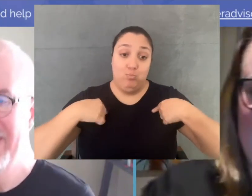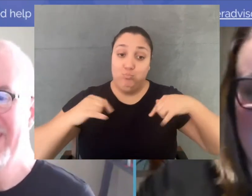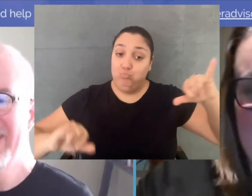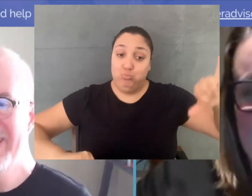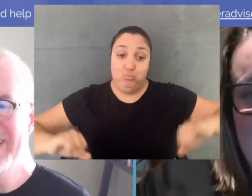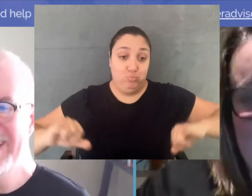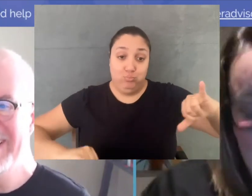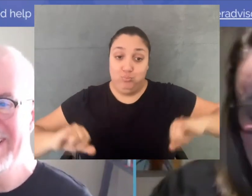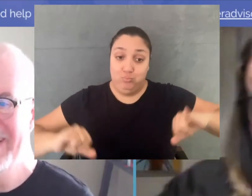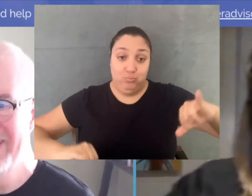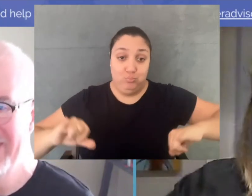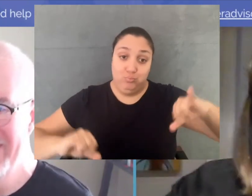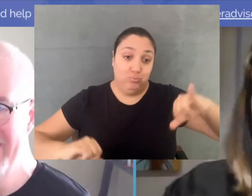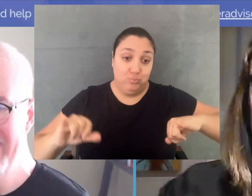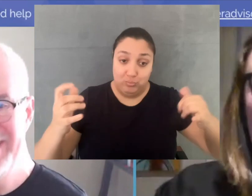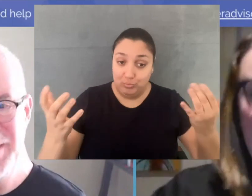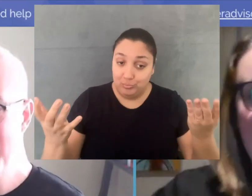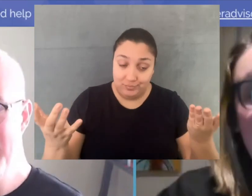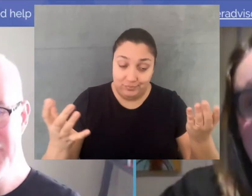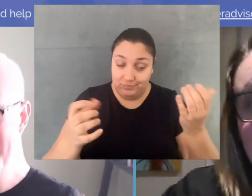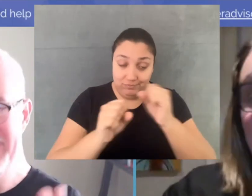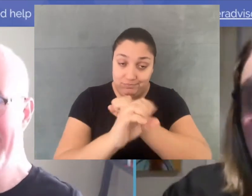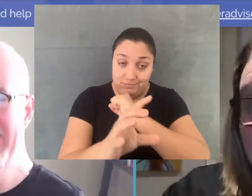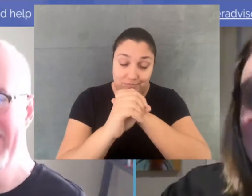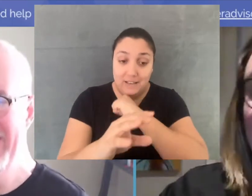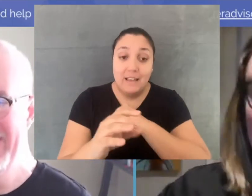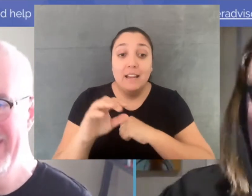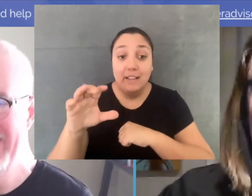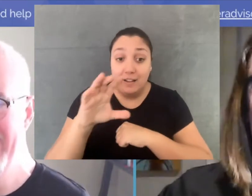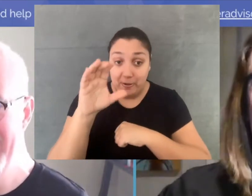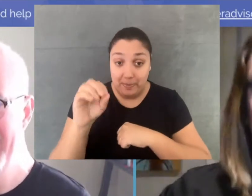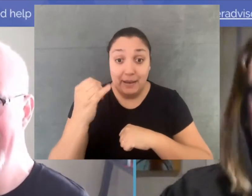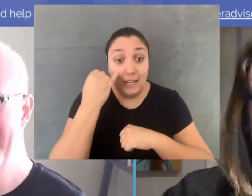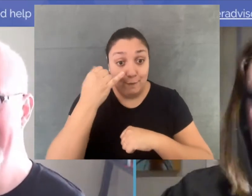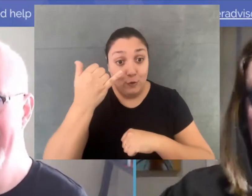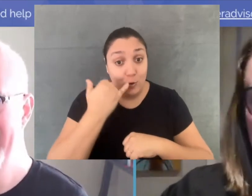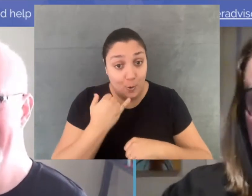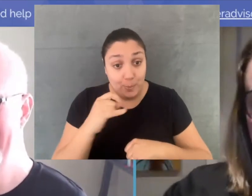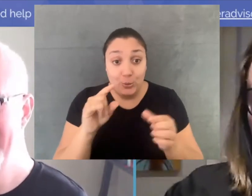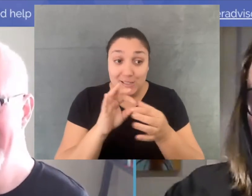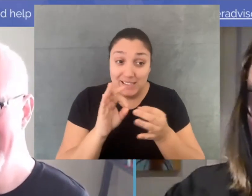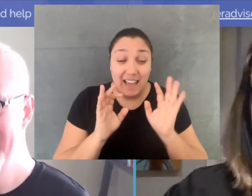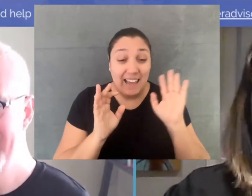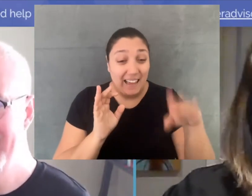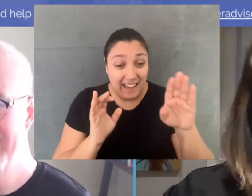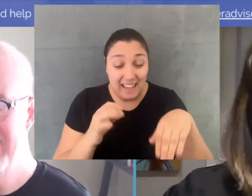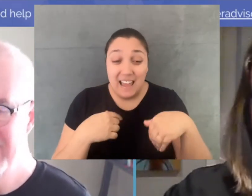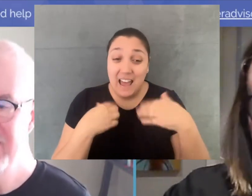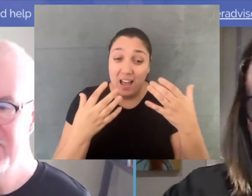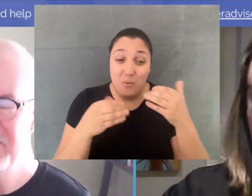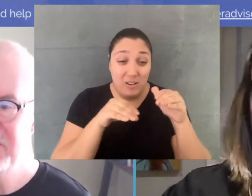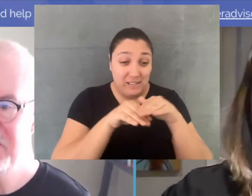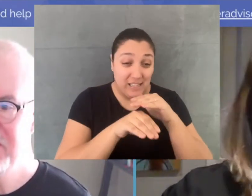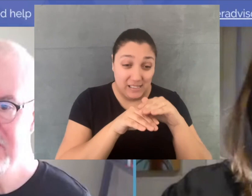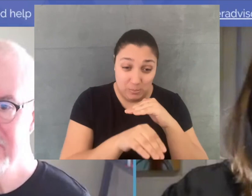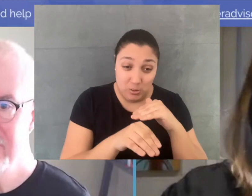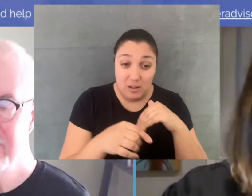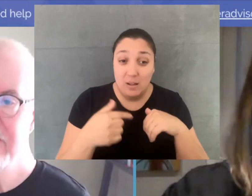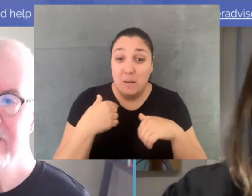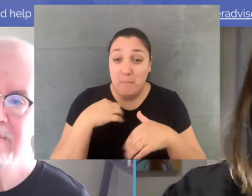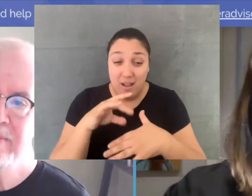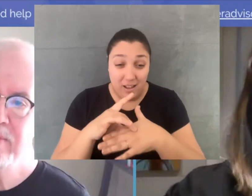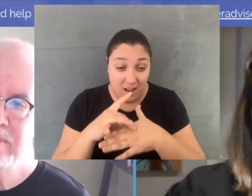because it's one that involves no money. But there are companies that if you come to and if you call me and you say, hey, I really want to